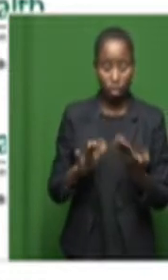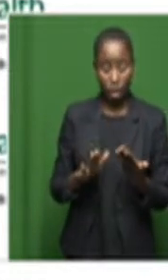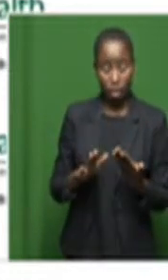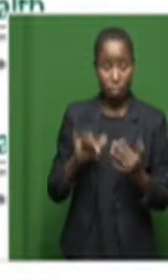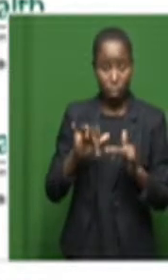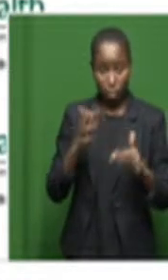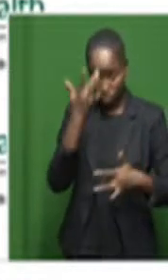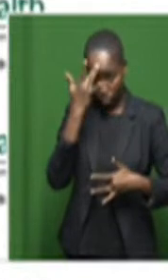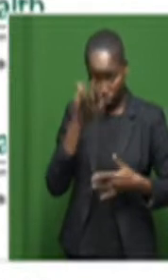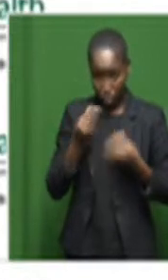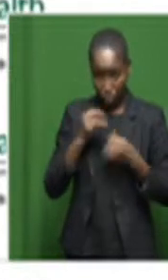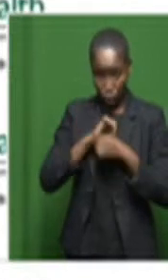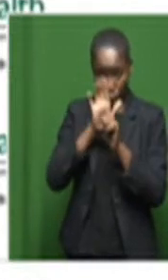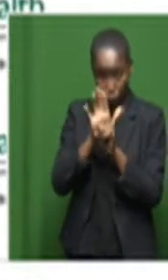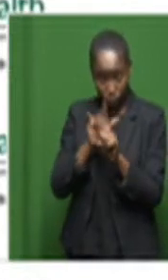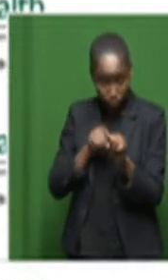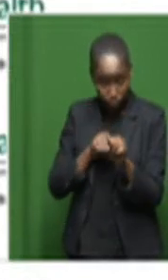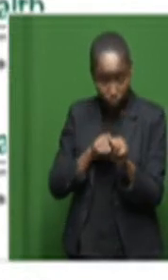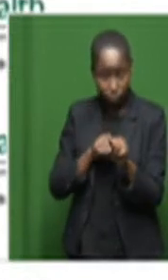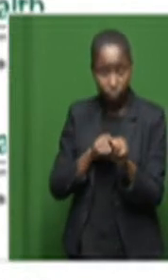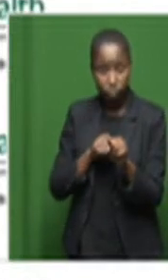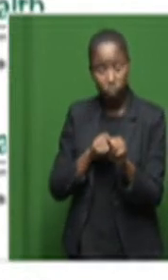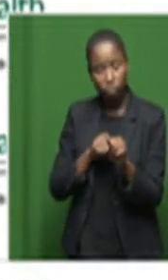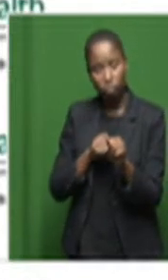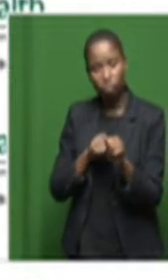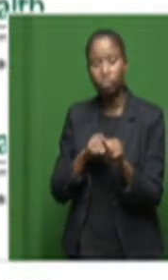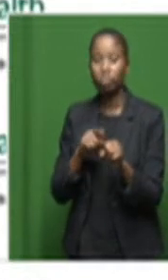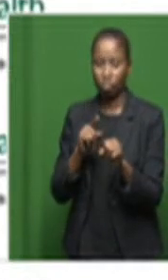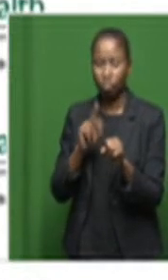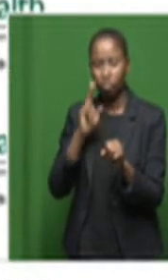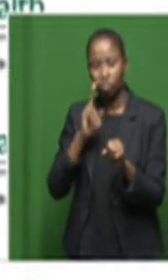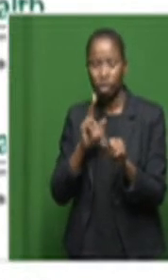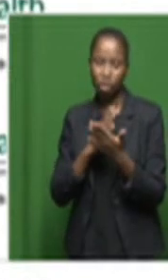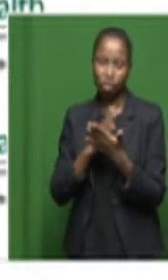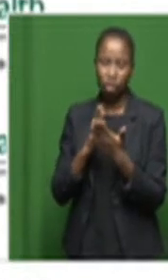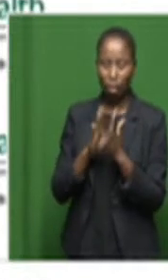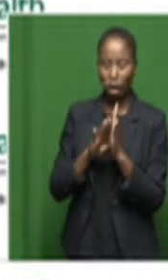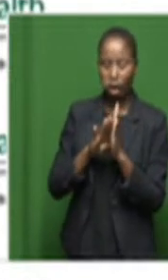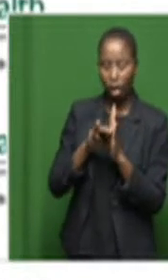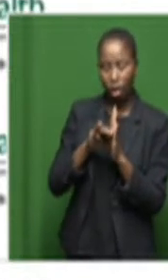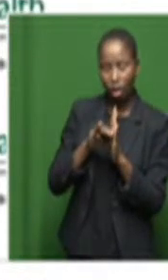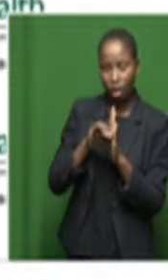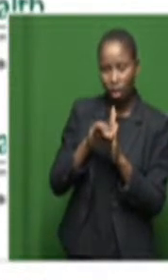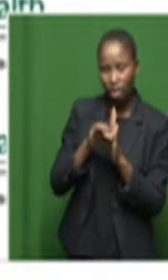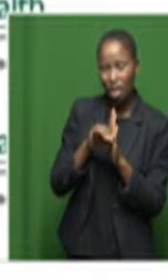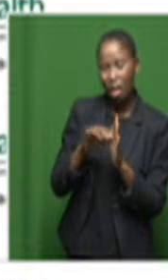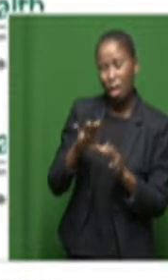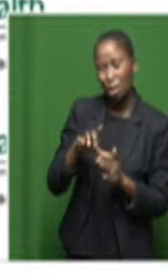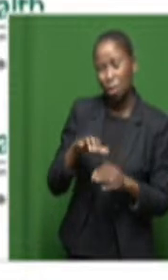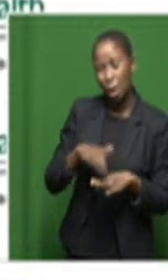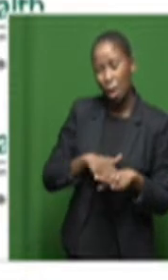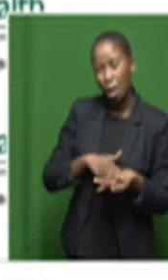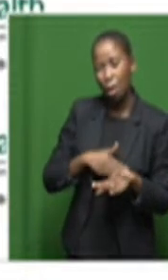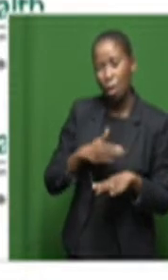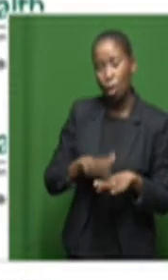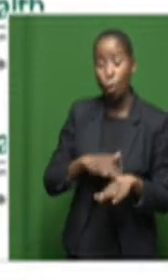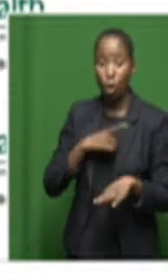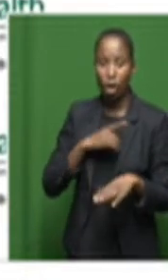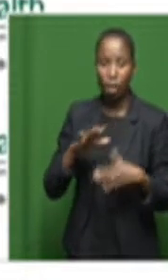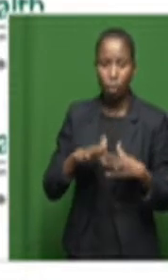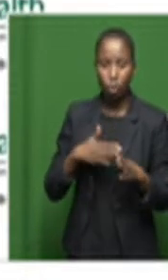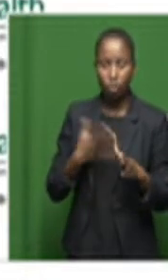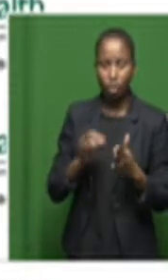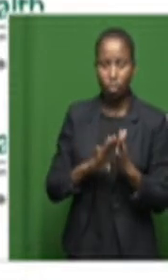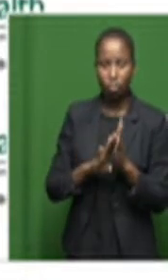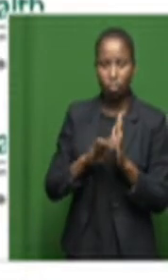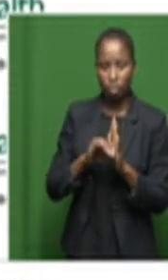COVID, even though usually they are a little bit slower to reduce, because of the steady decline,